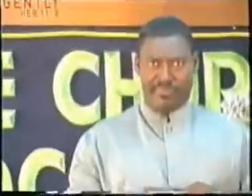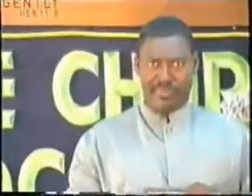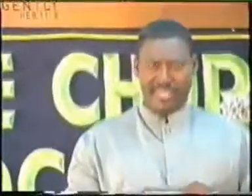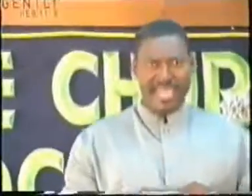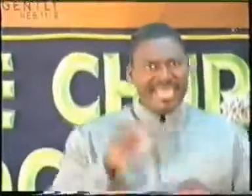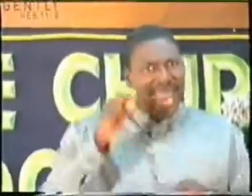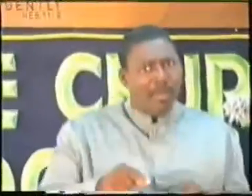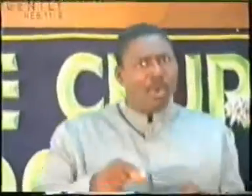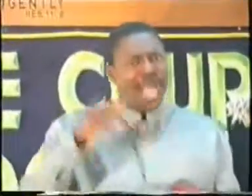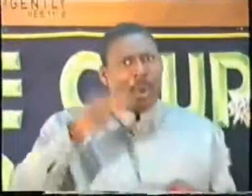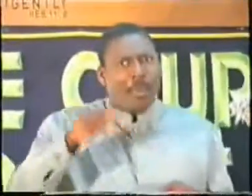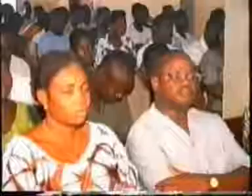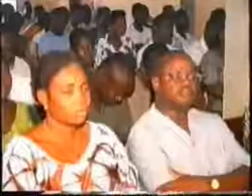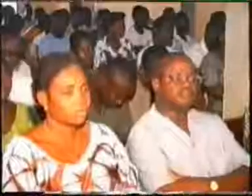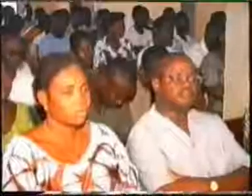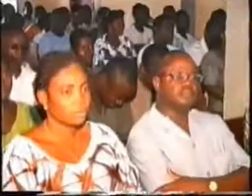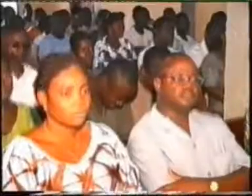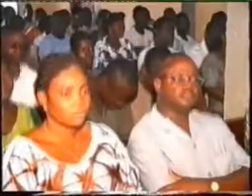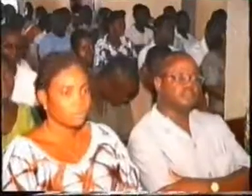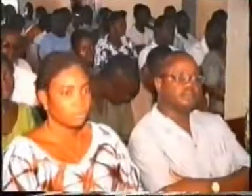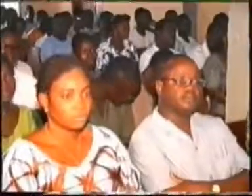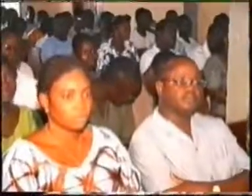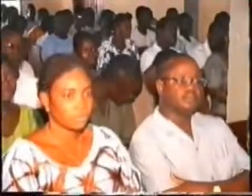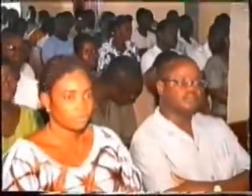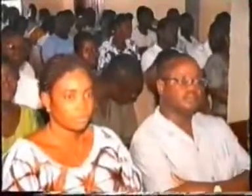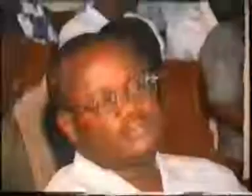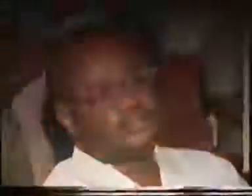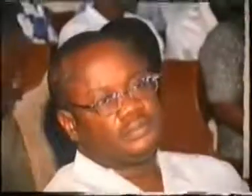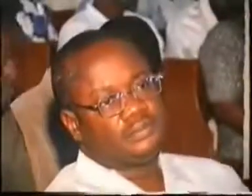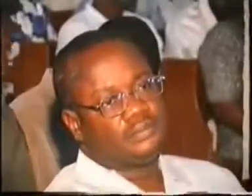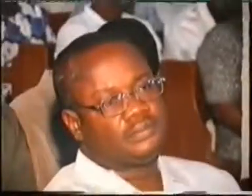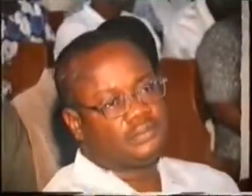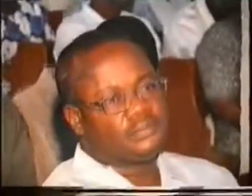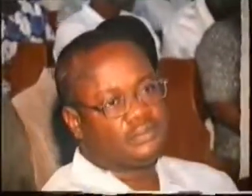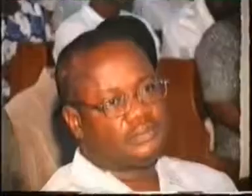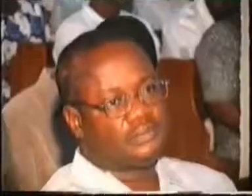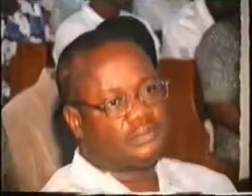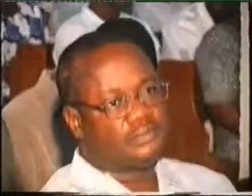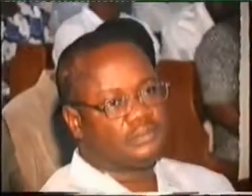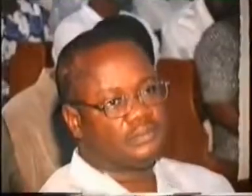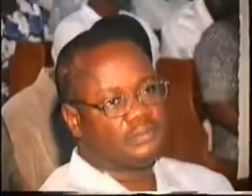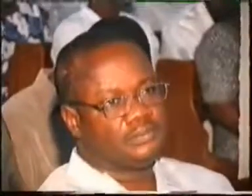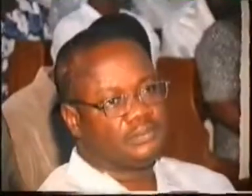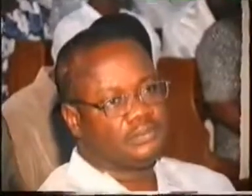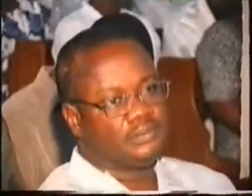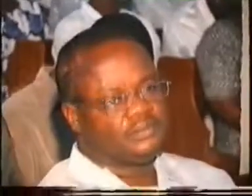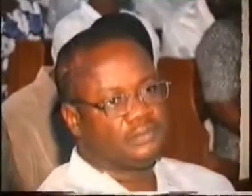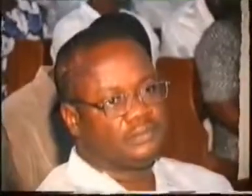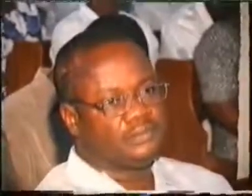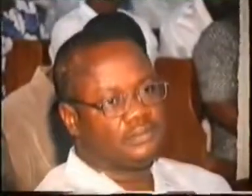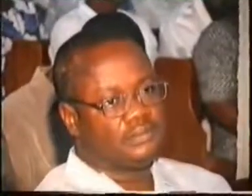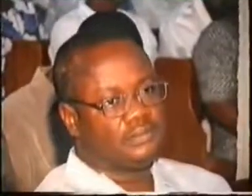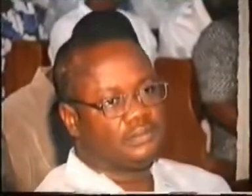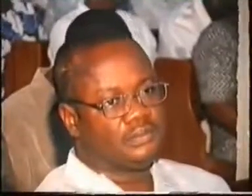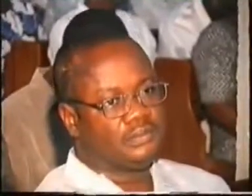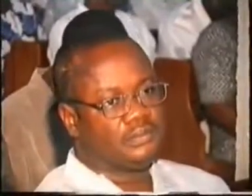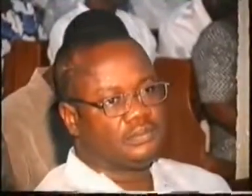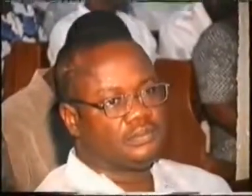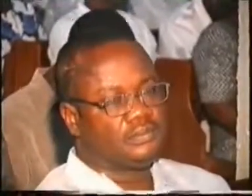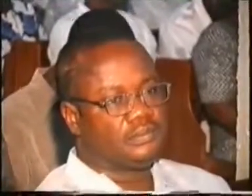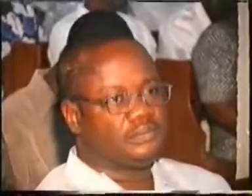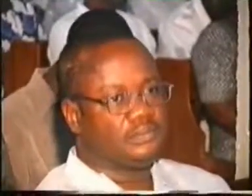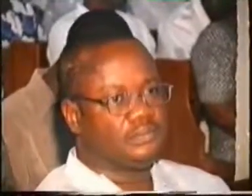Bible mu na mmom Onyankopɔn se ɛyɛ Israelfoɔ abusua baako bi ɛfrɛ wɔn Lewifoɔ no ɛna na